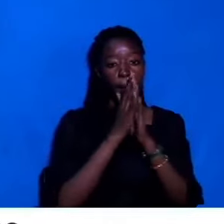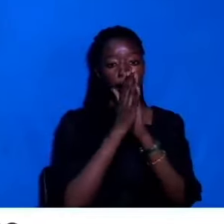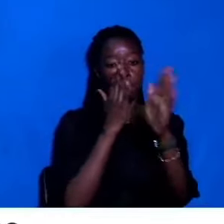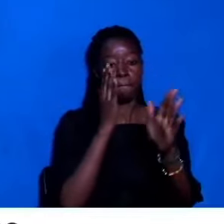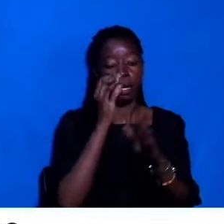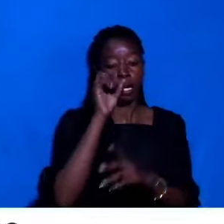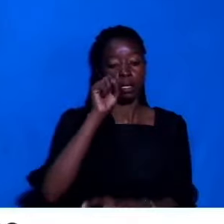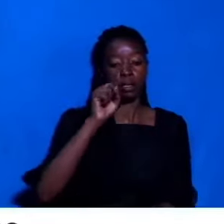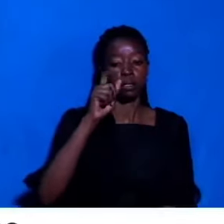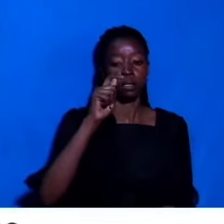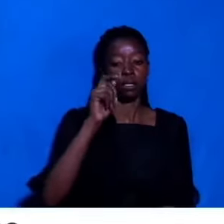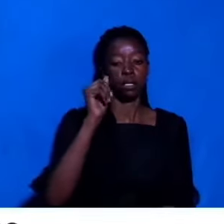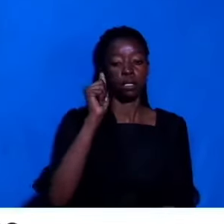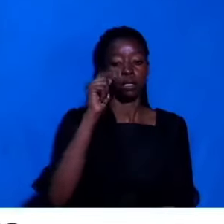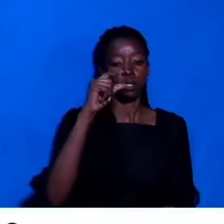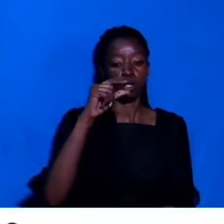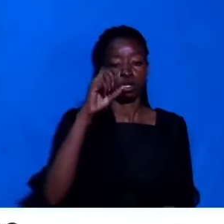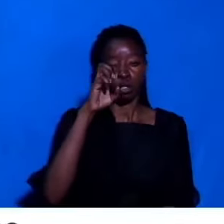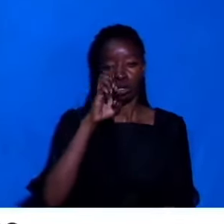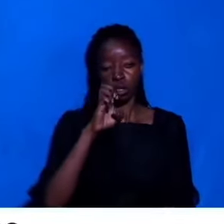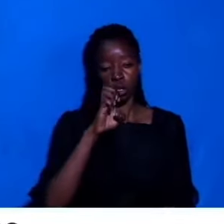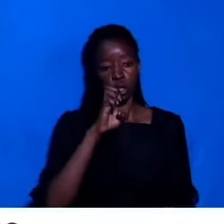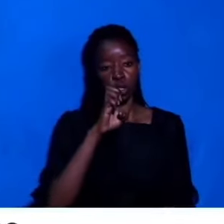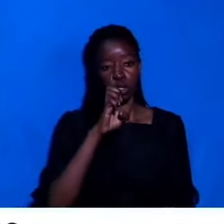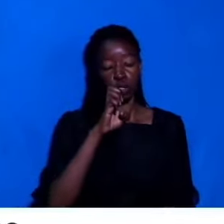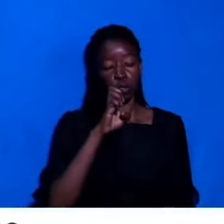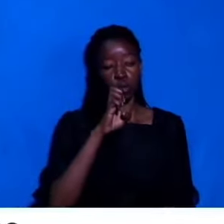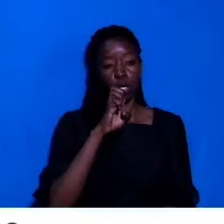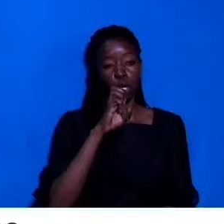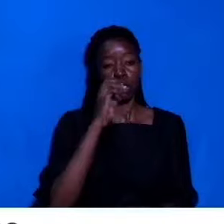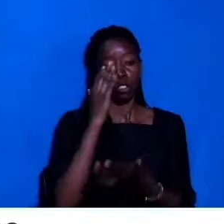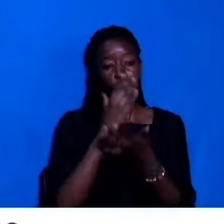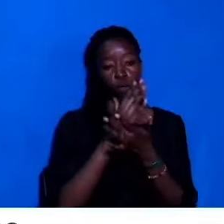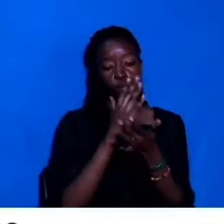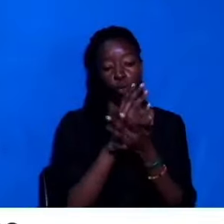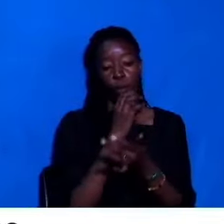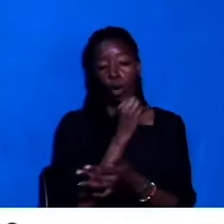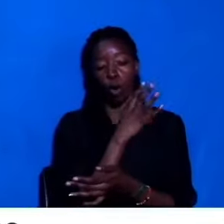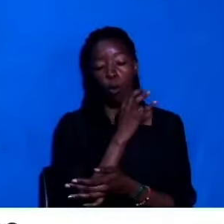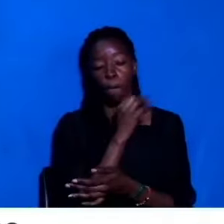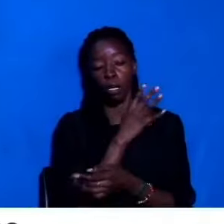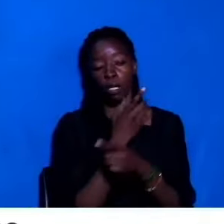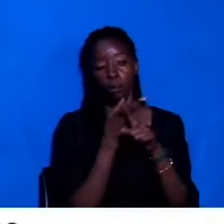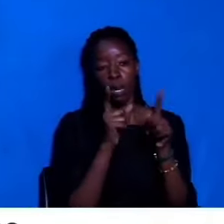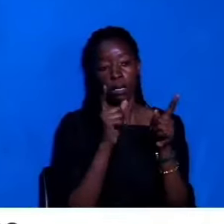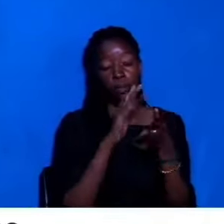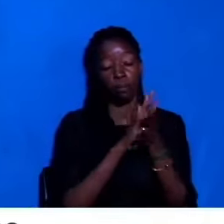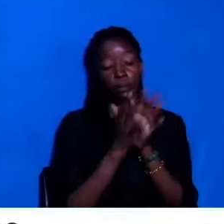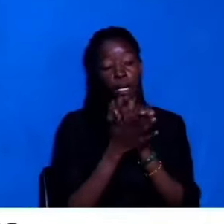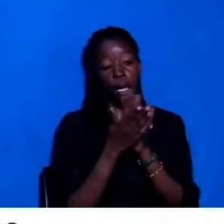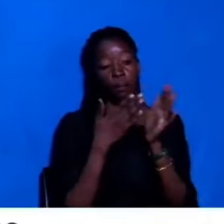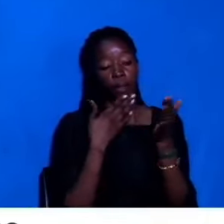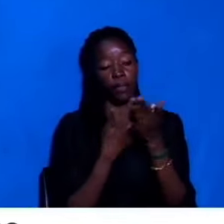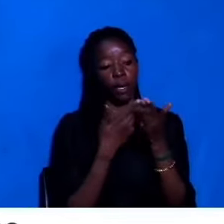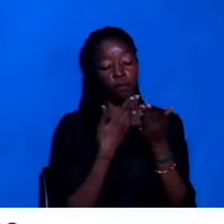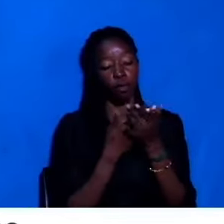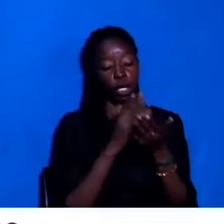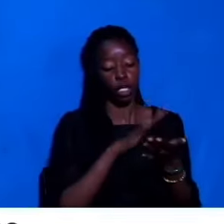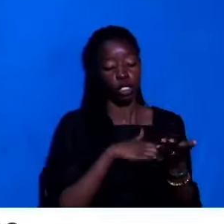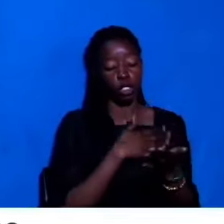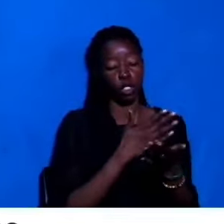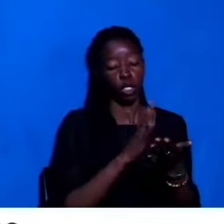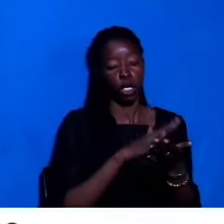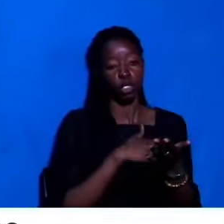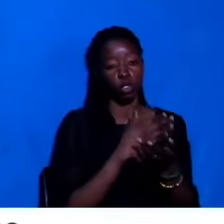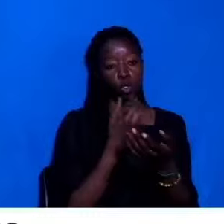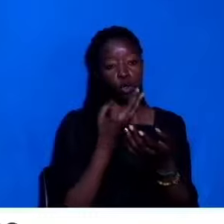time to take stock and you will stop complaining. And instead, you will sing a song of victory. The final